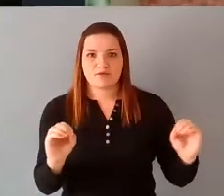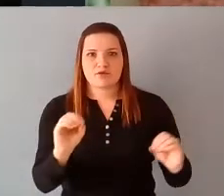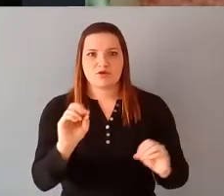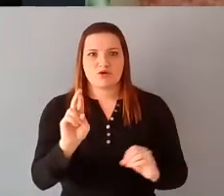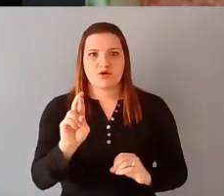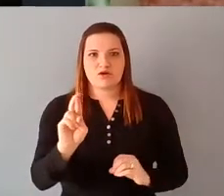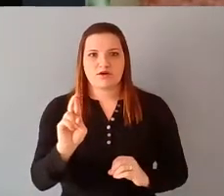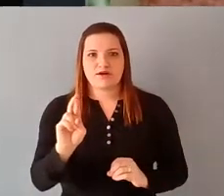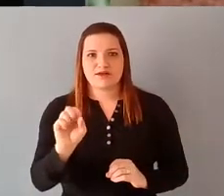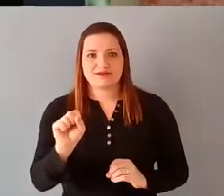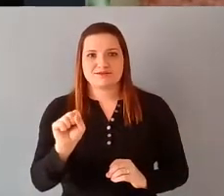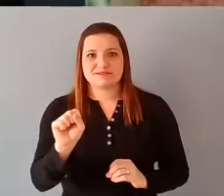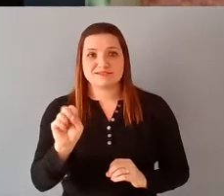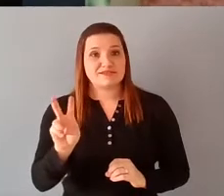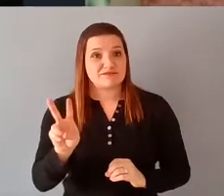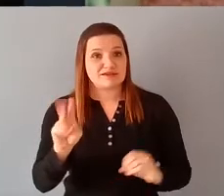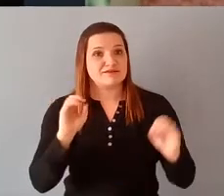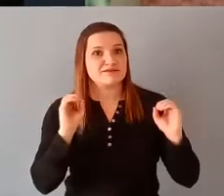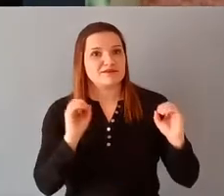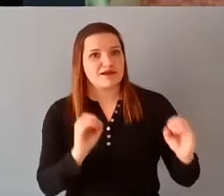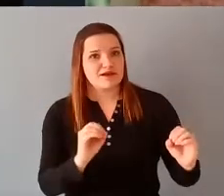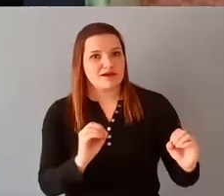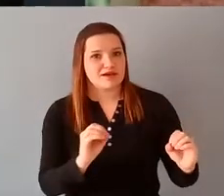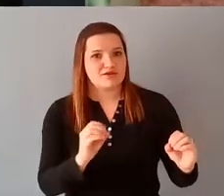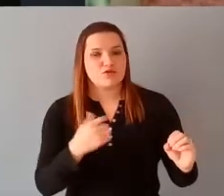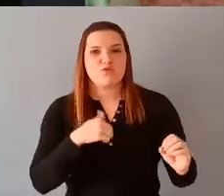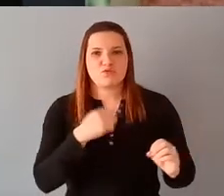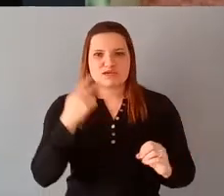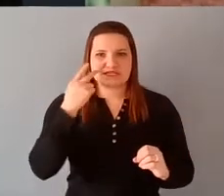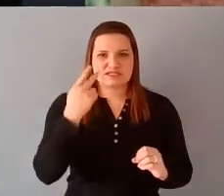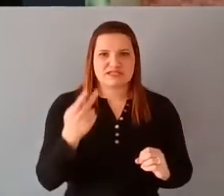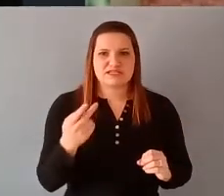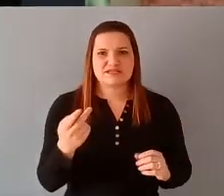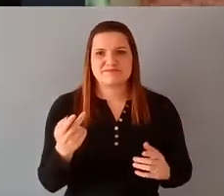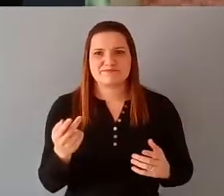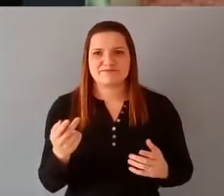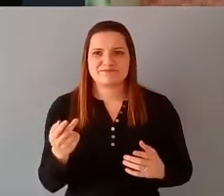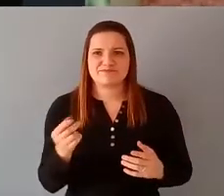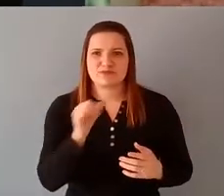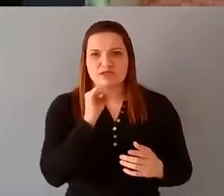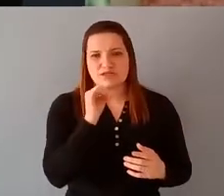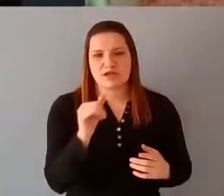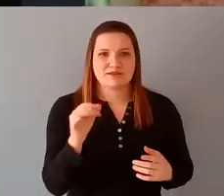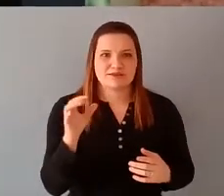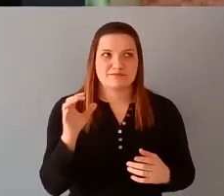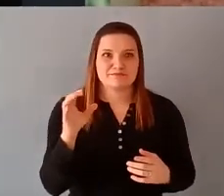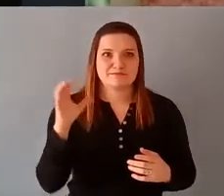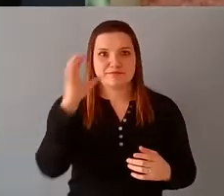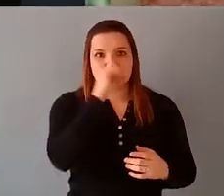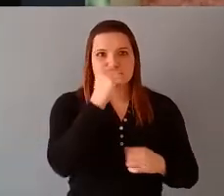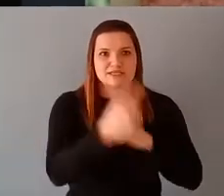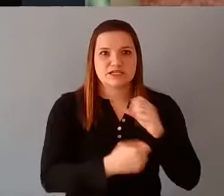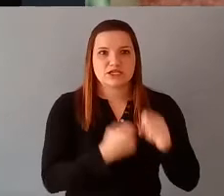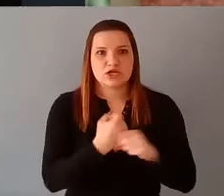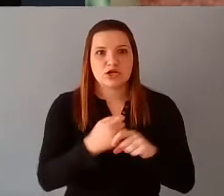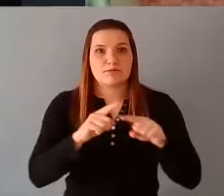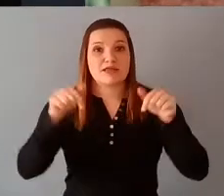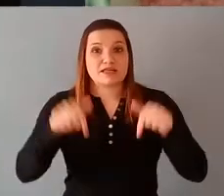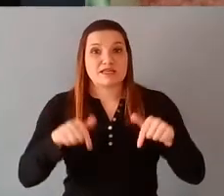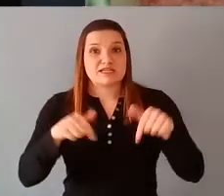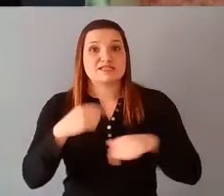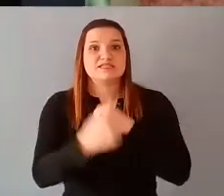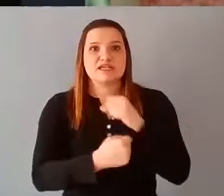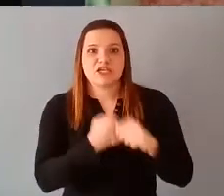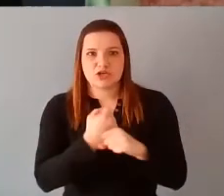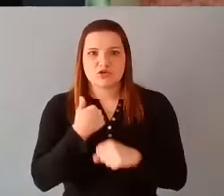which is, we often see that not that it skips a year, but this would be a year that we would generally see more